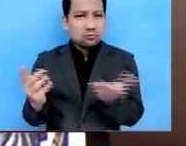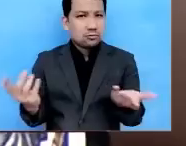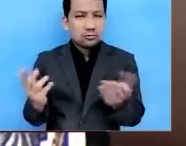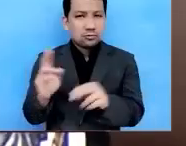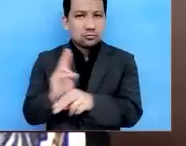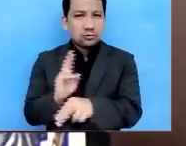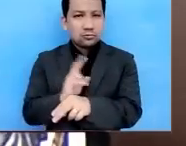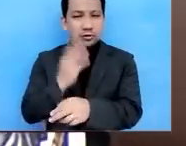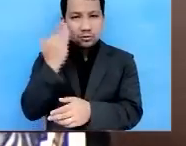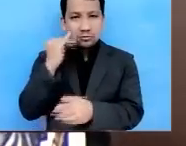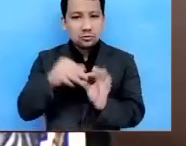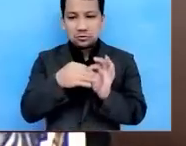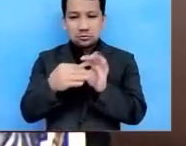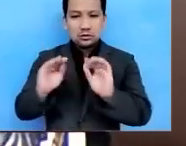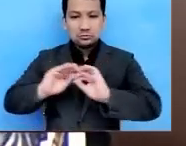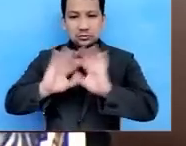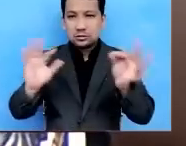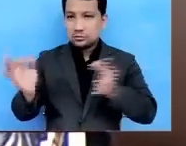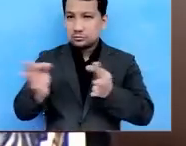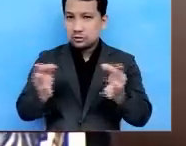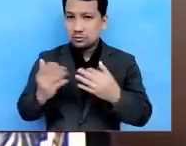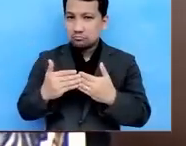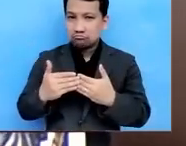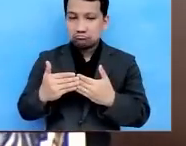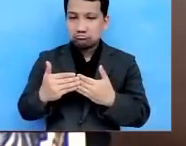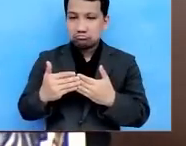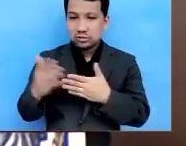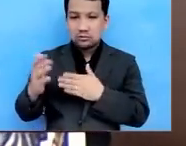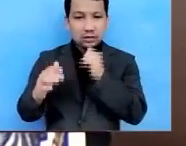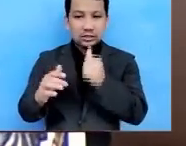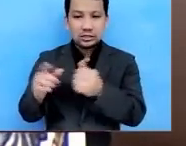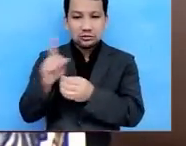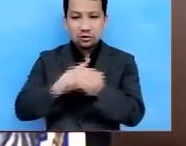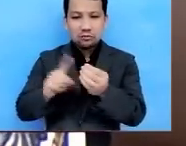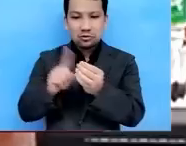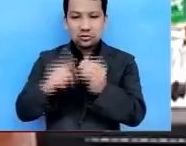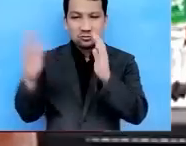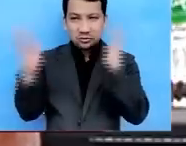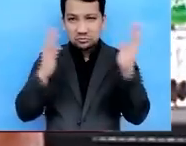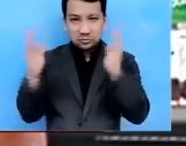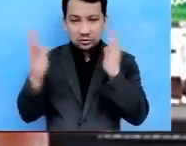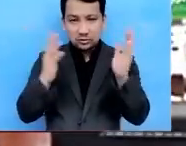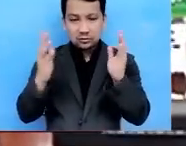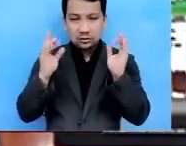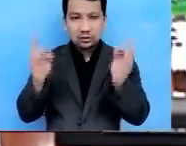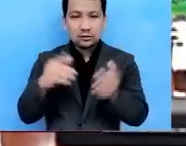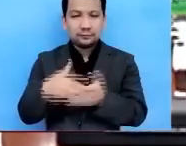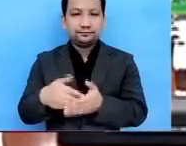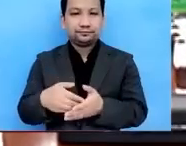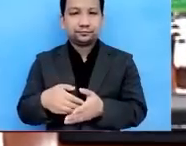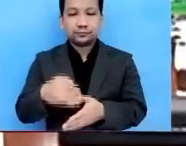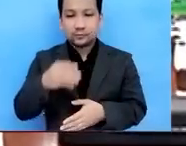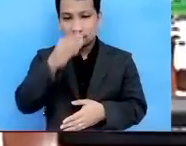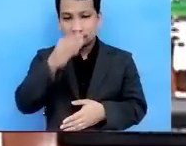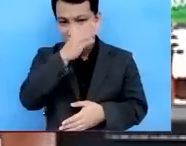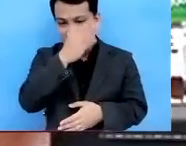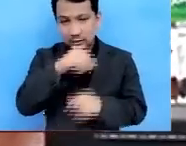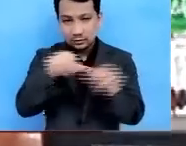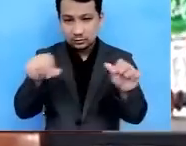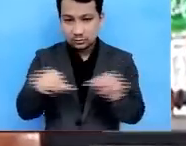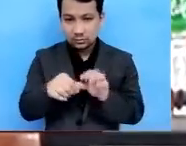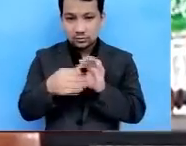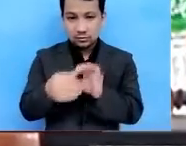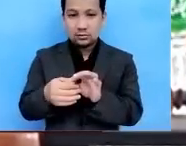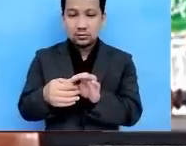no longer high disaster risk and vulnerability. The Bicol area, Region 5, is a